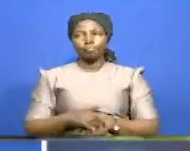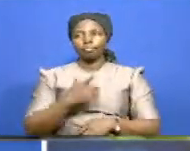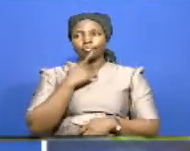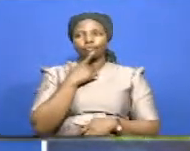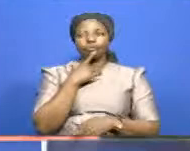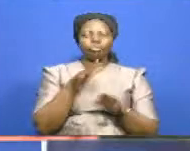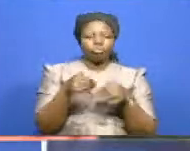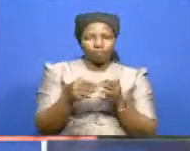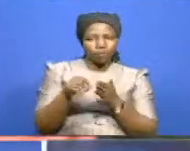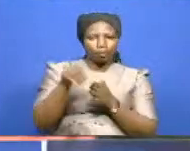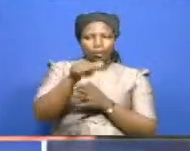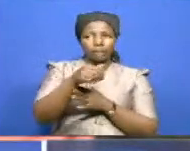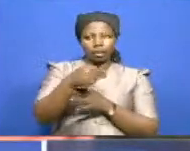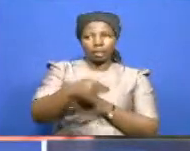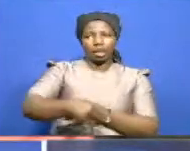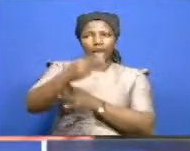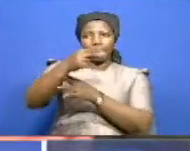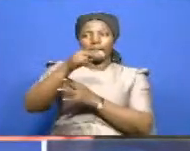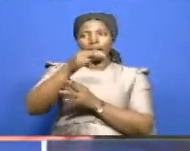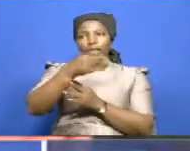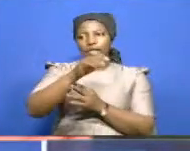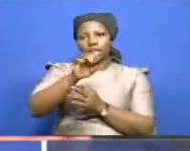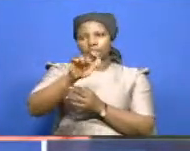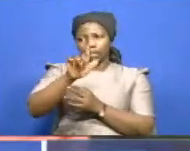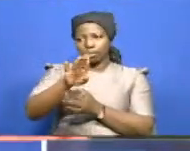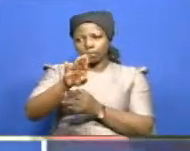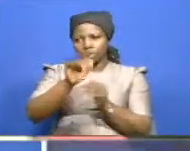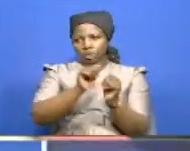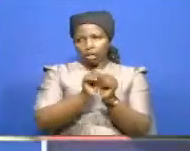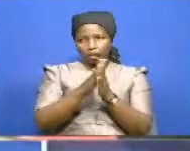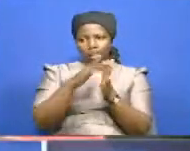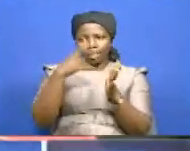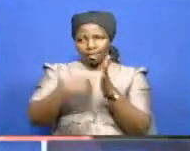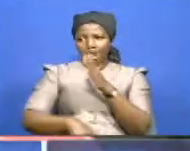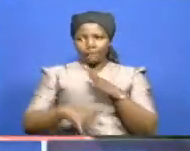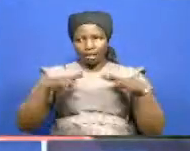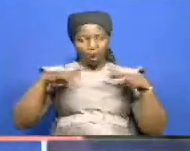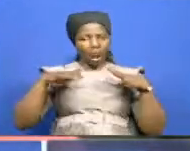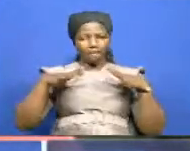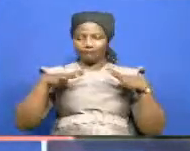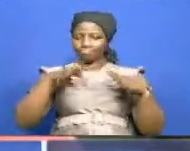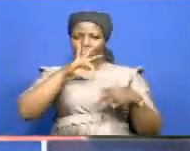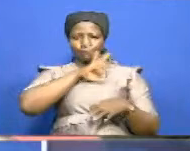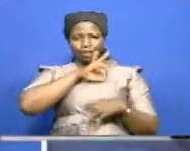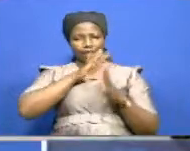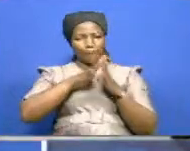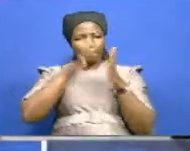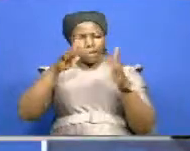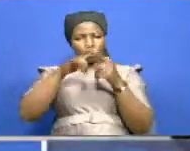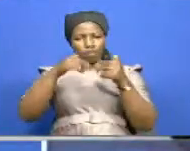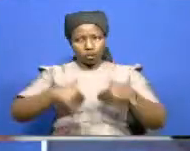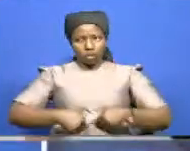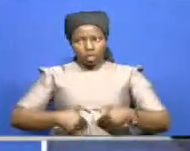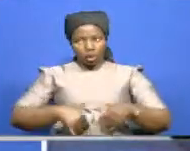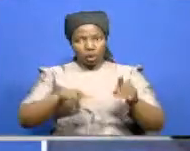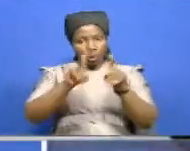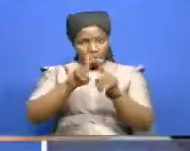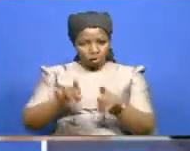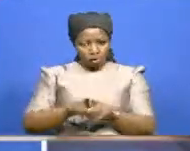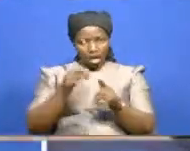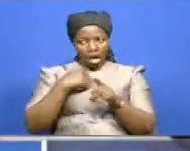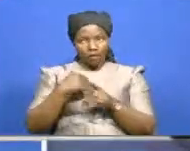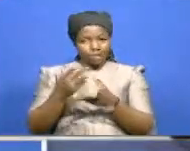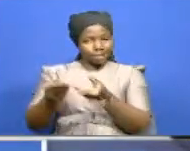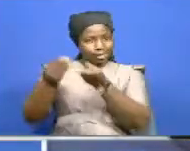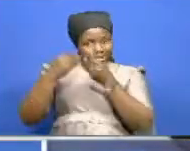the higher education loan and the tax holiday for youth enterprises are a huge gain for the youth. We have also gotten the tax break,